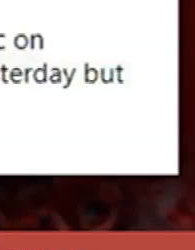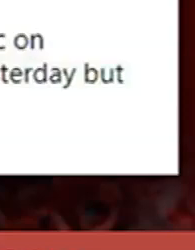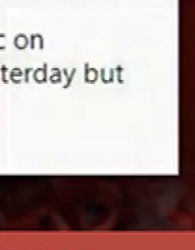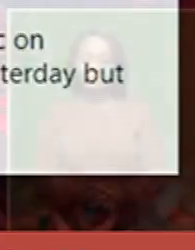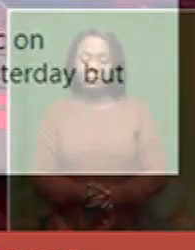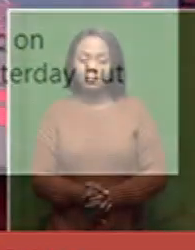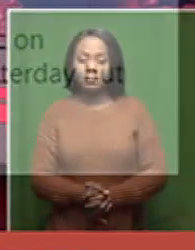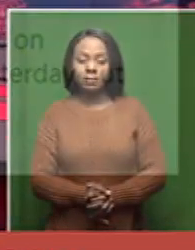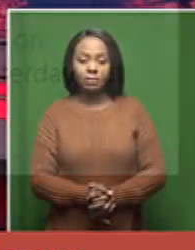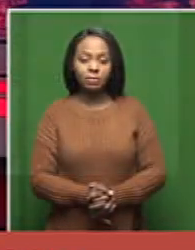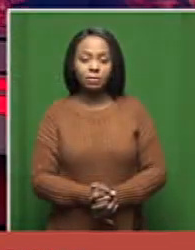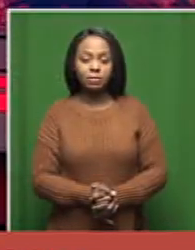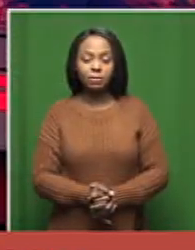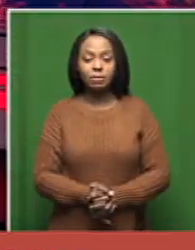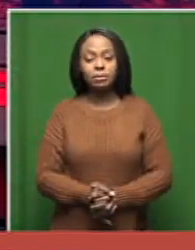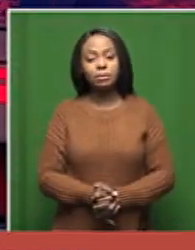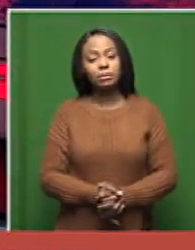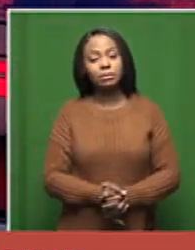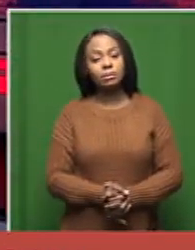I test for COVID?